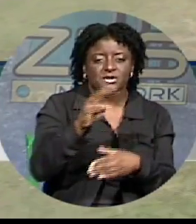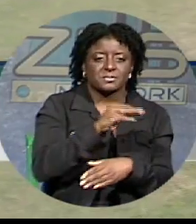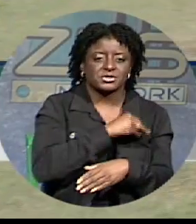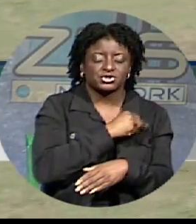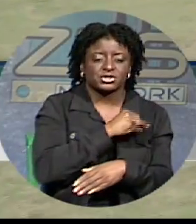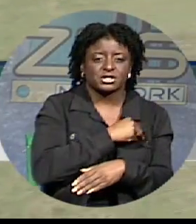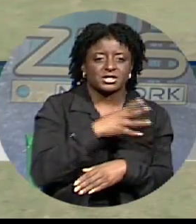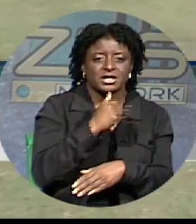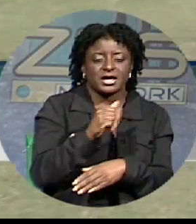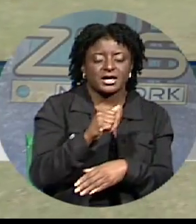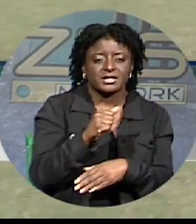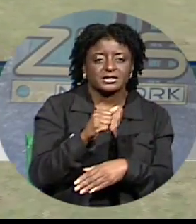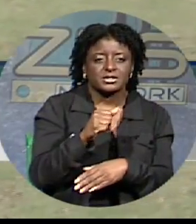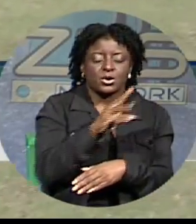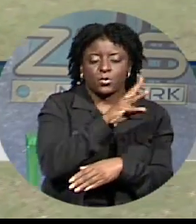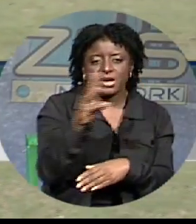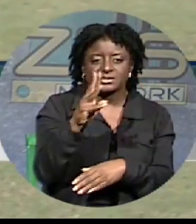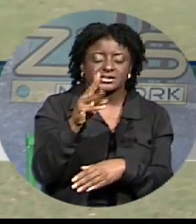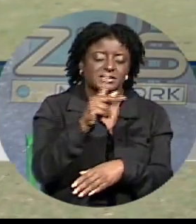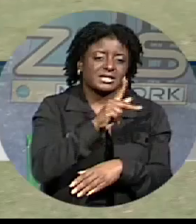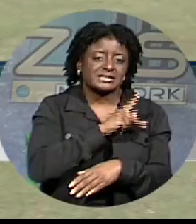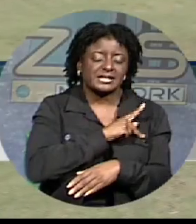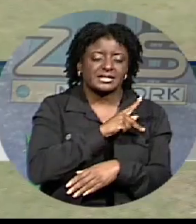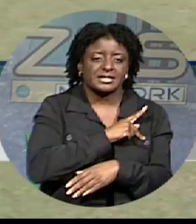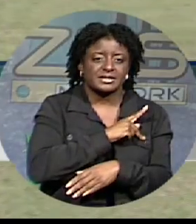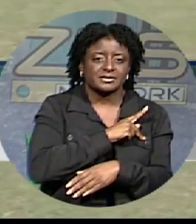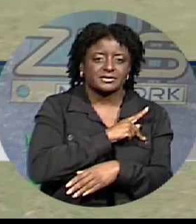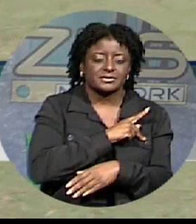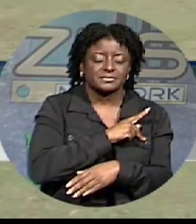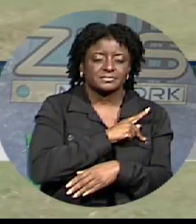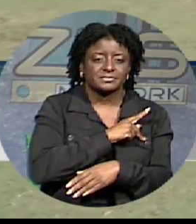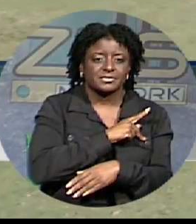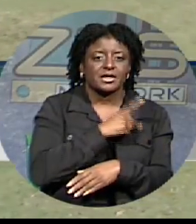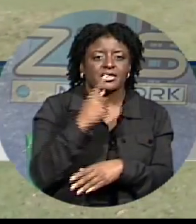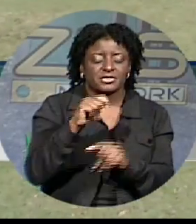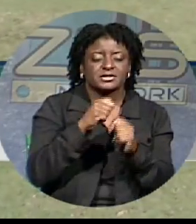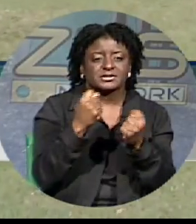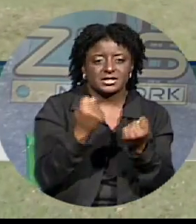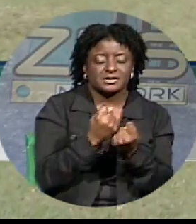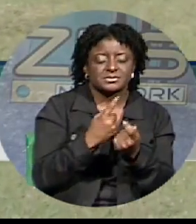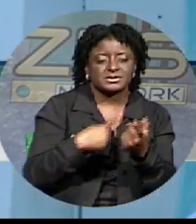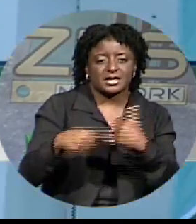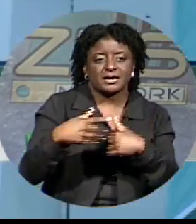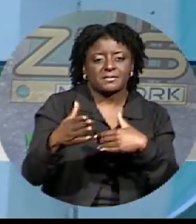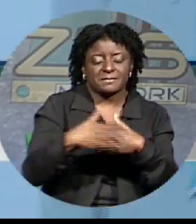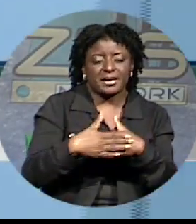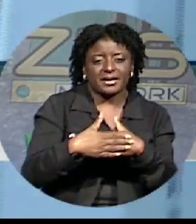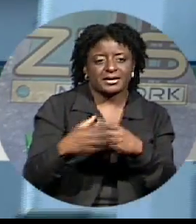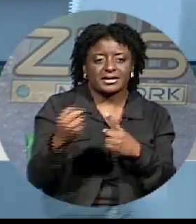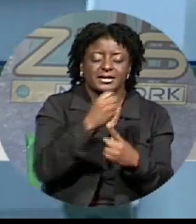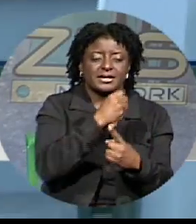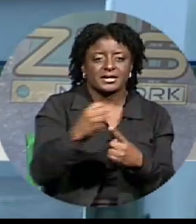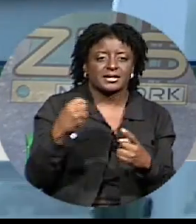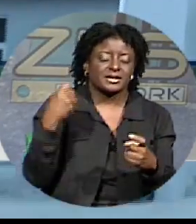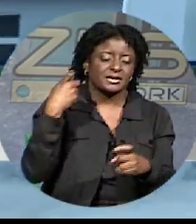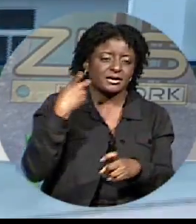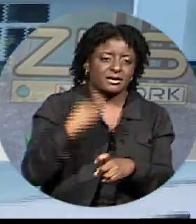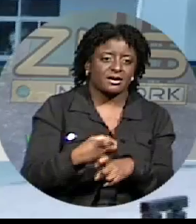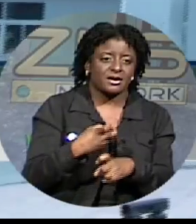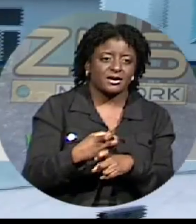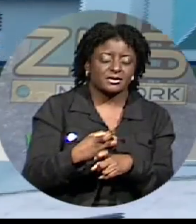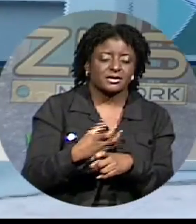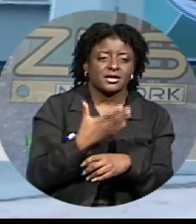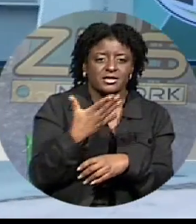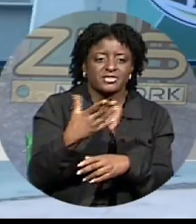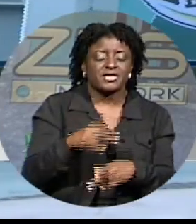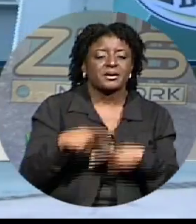Hilltoppers. After a disappointing 2013 season, the teams regrouped and came back hitting hard. Their prizes this time around was a